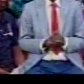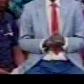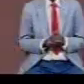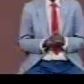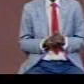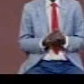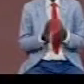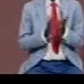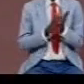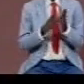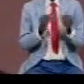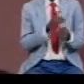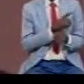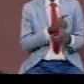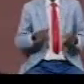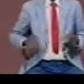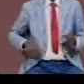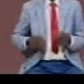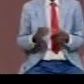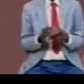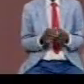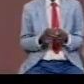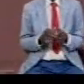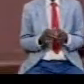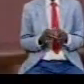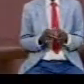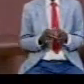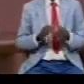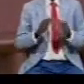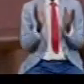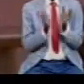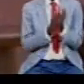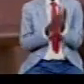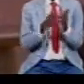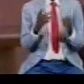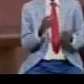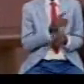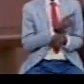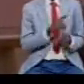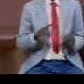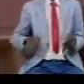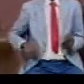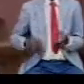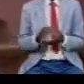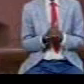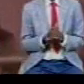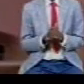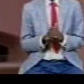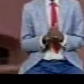Praise the Lord. Brethren, praise the Lord.